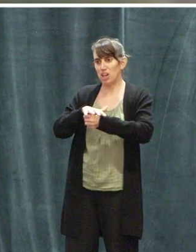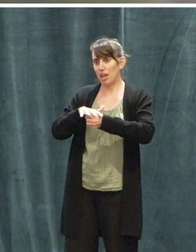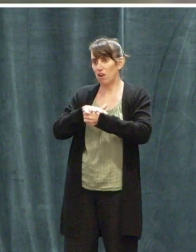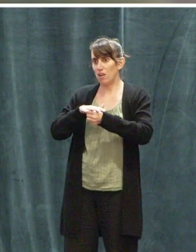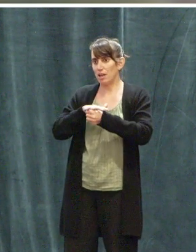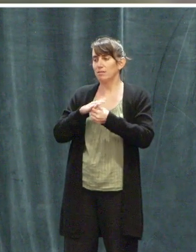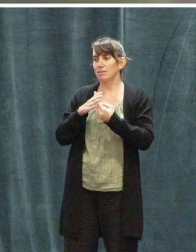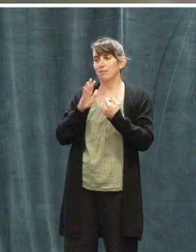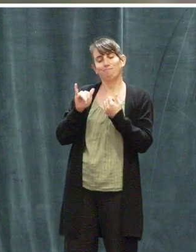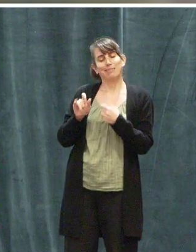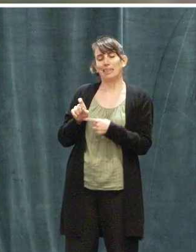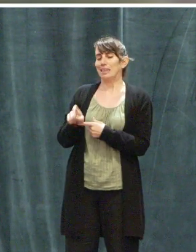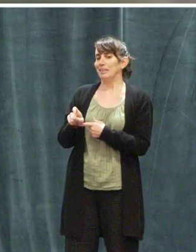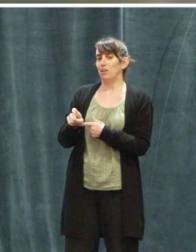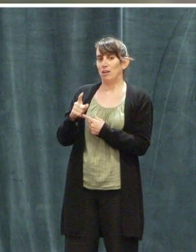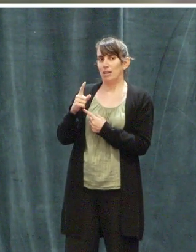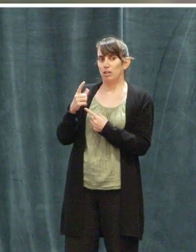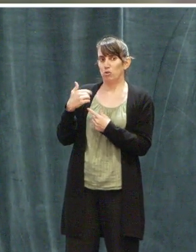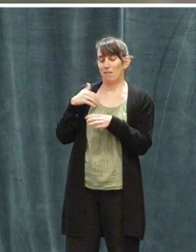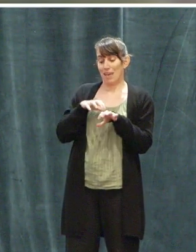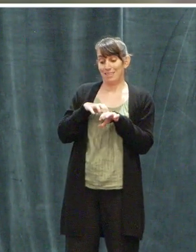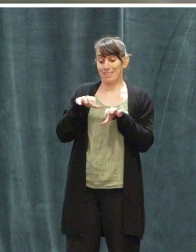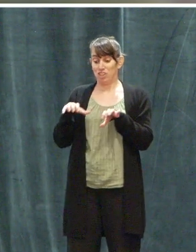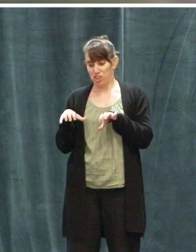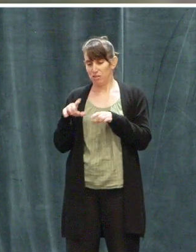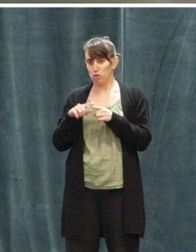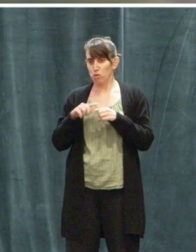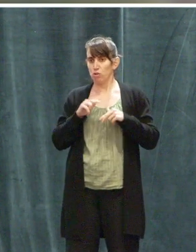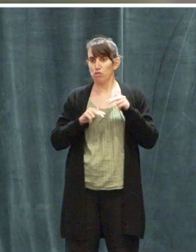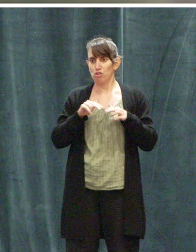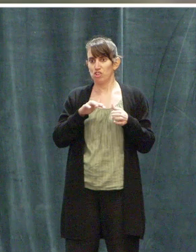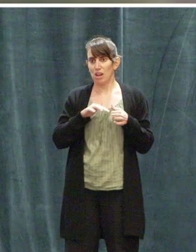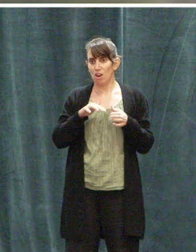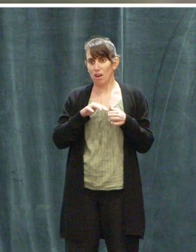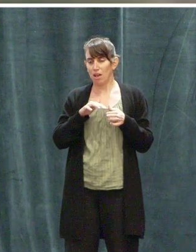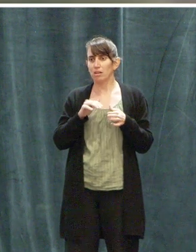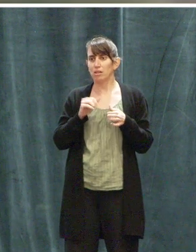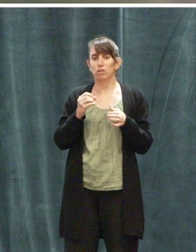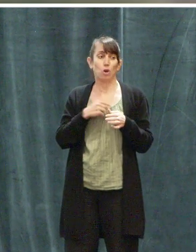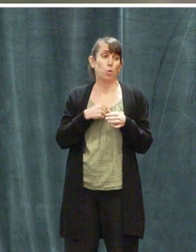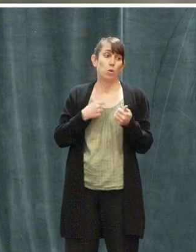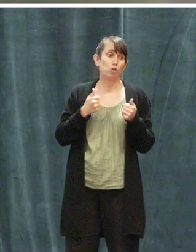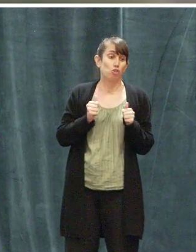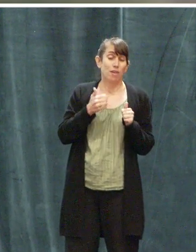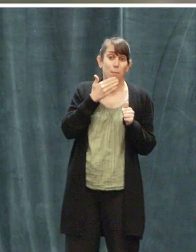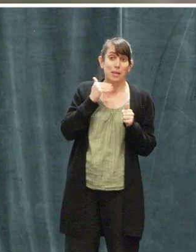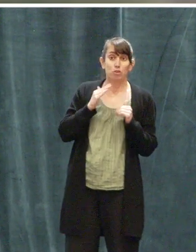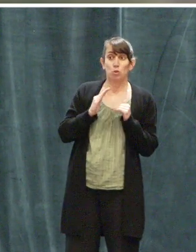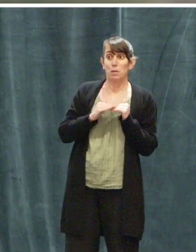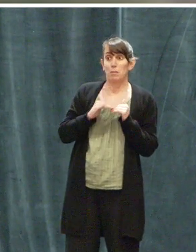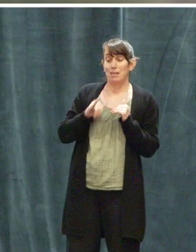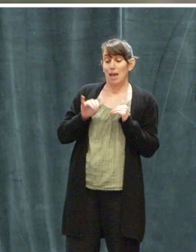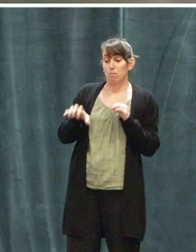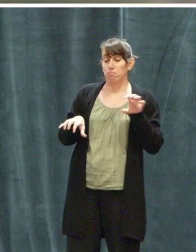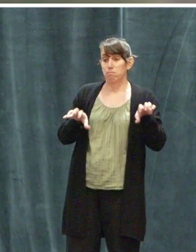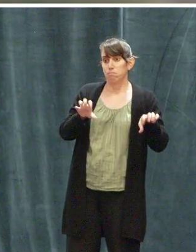it's a necessity in order to have that adjacent to the construction so that you can build. So we'll do the best we can to minimize them, but